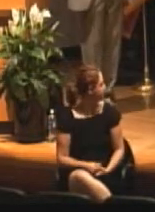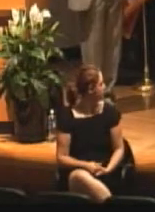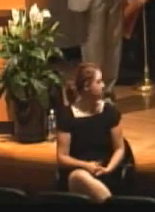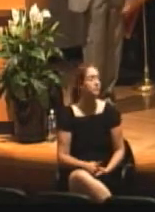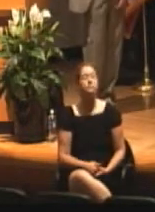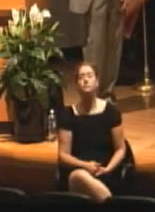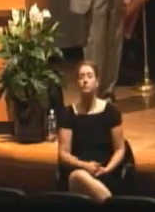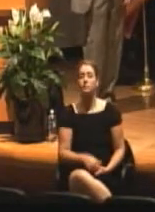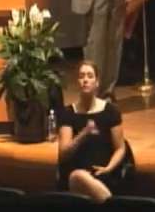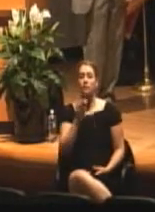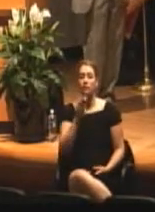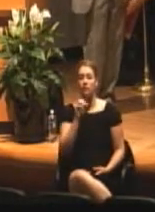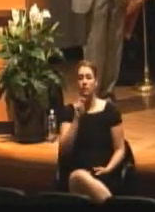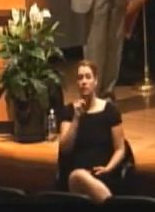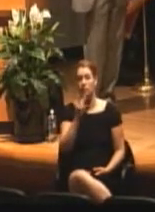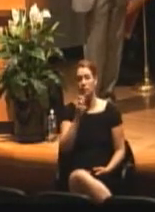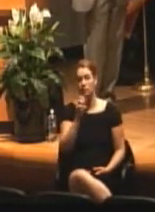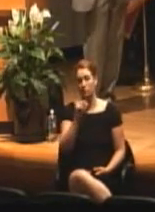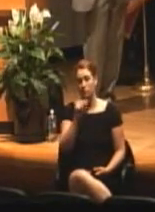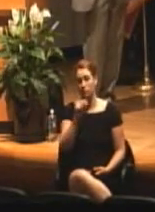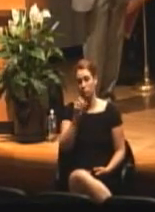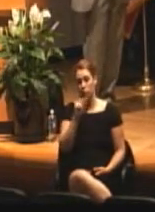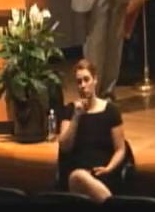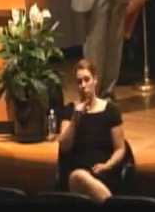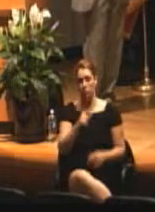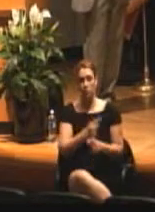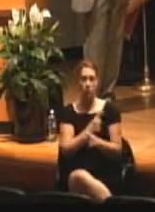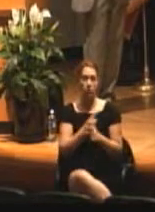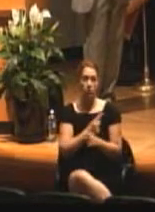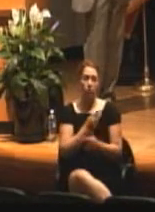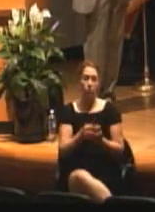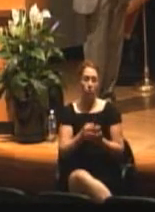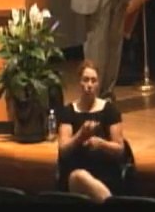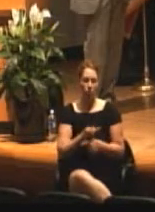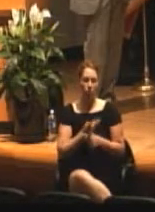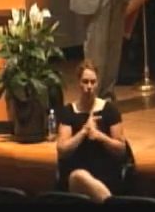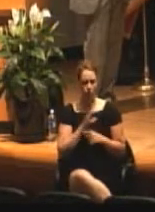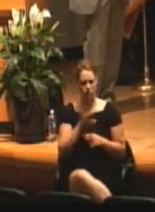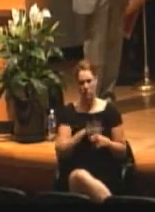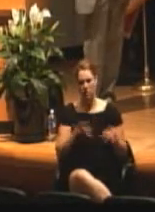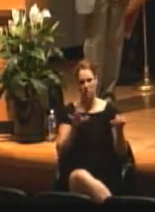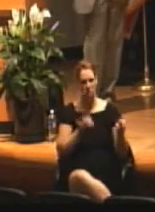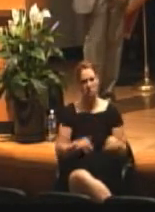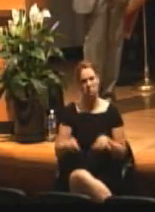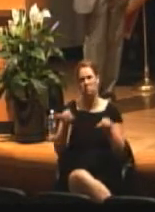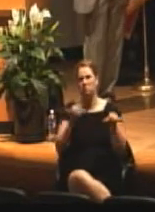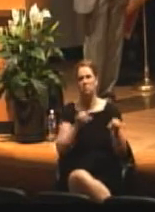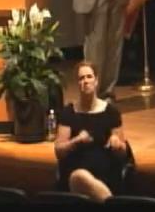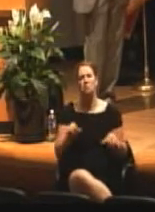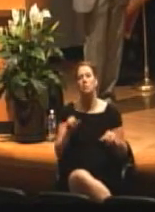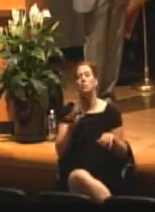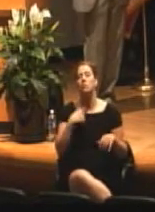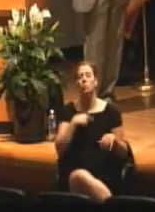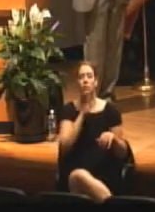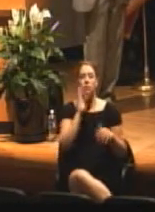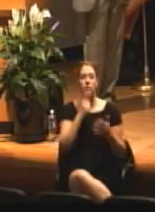look for a couple-year work history. They look at your credit score. We're going to go into the debt ratio here in a little bit. You work out a debt